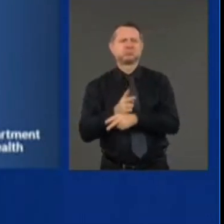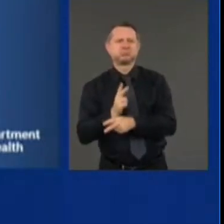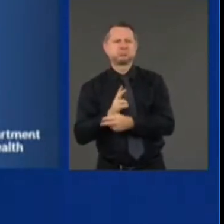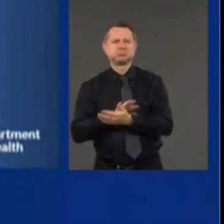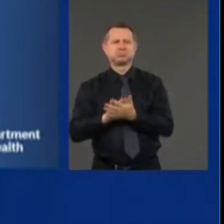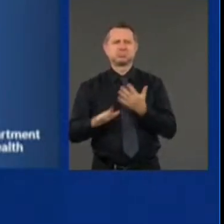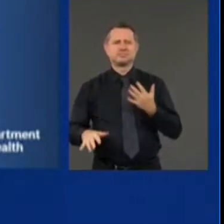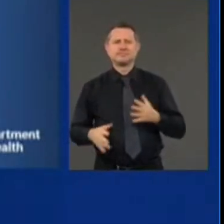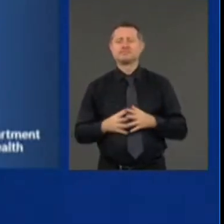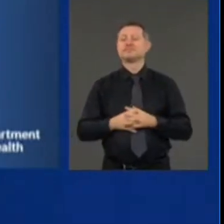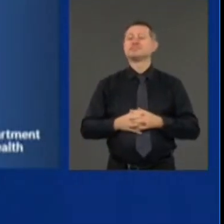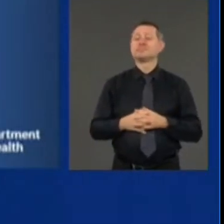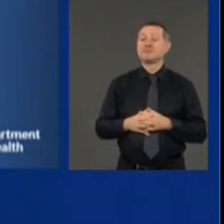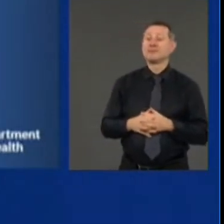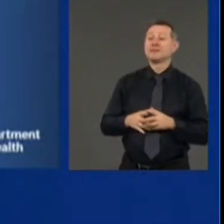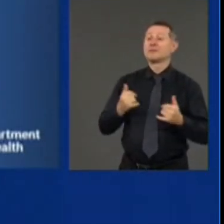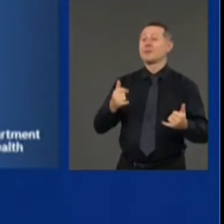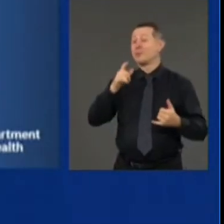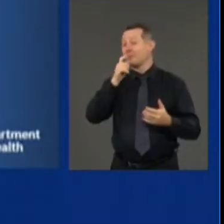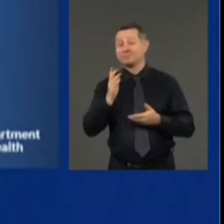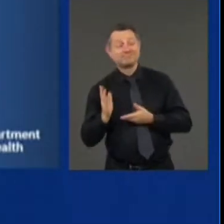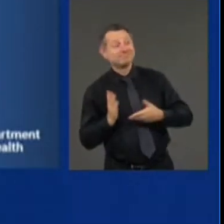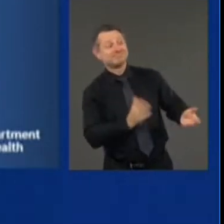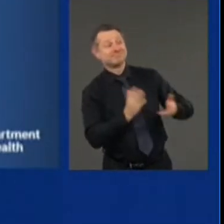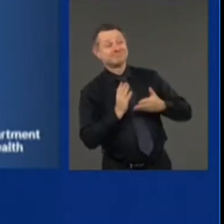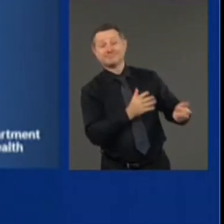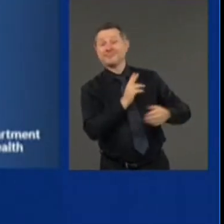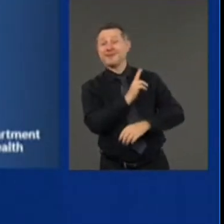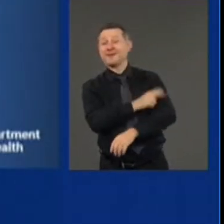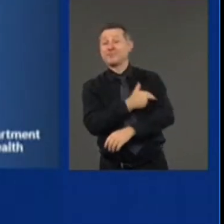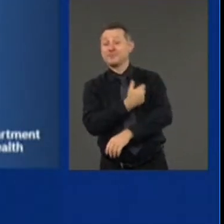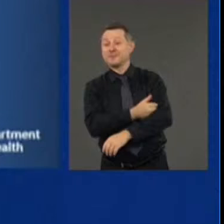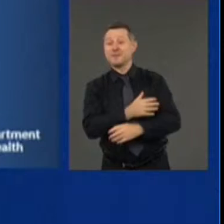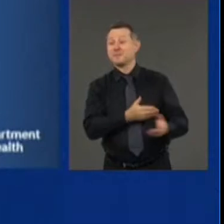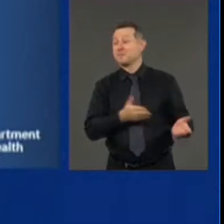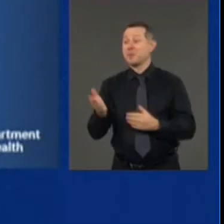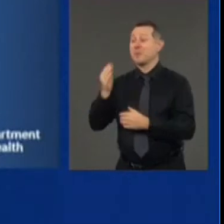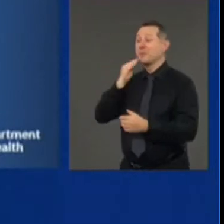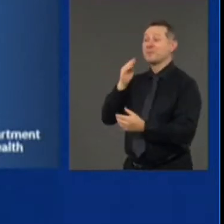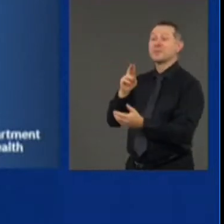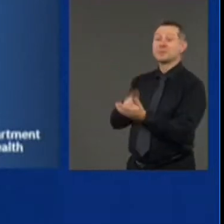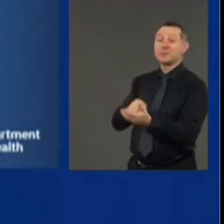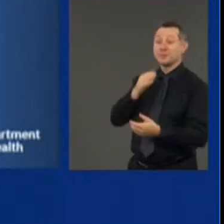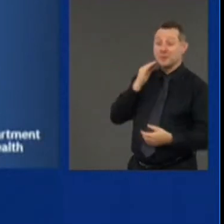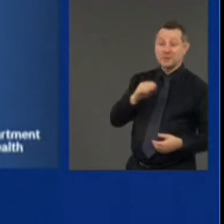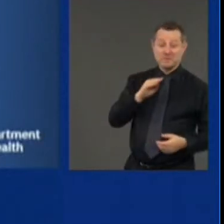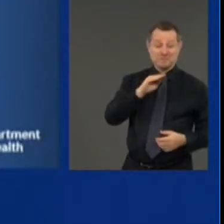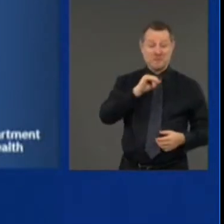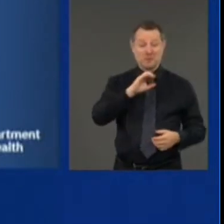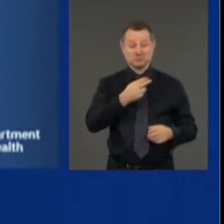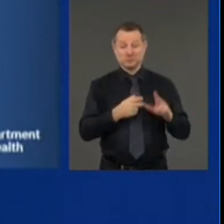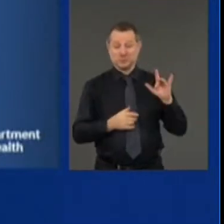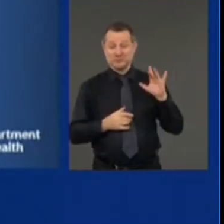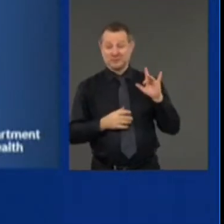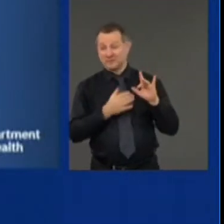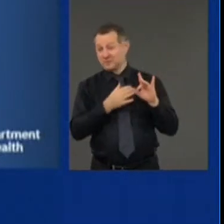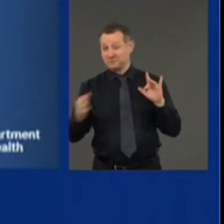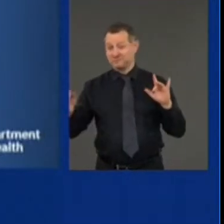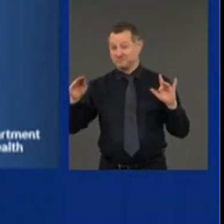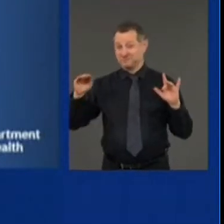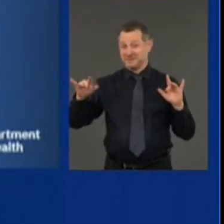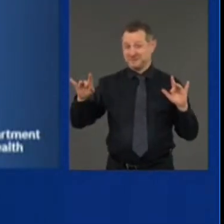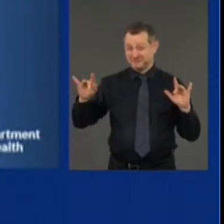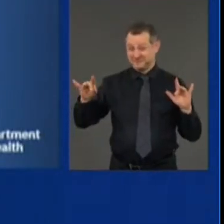We looked at the admissions to the nursing homes. We focused on the period from March 25th to May 8th. And in that period of time, we